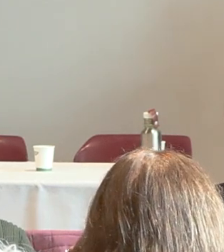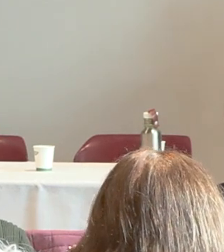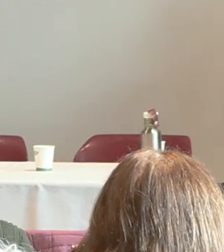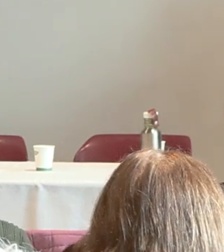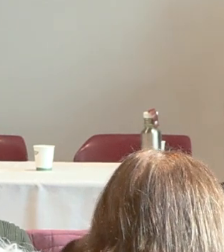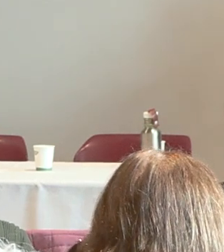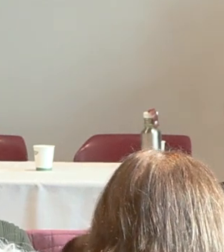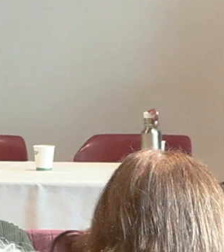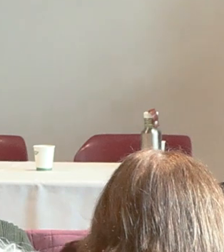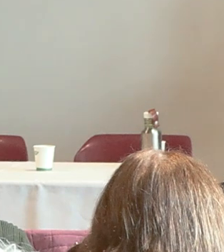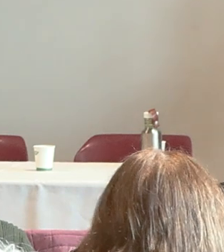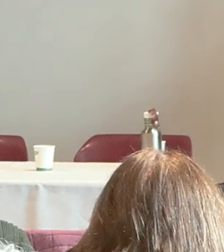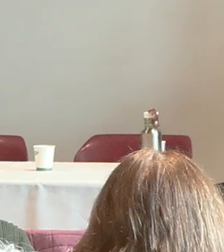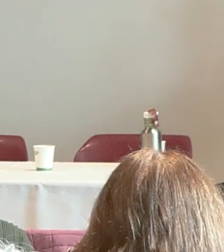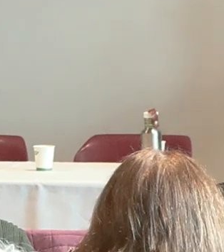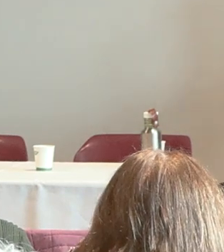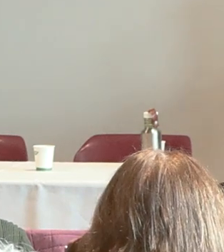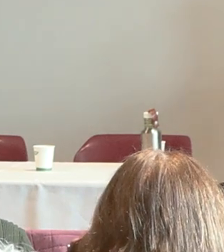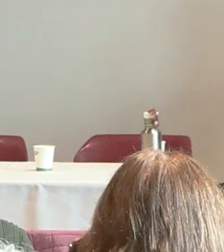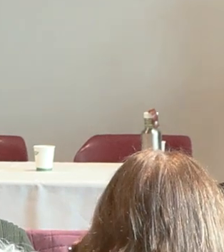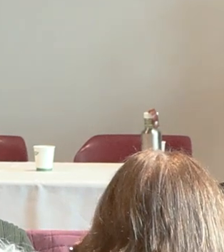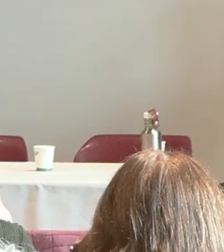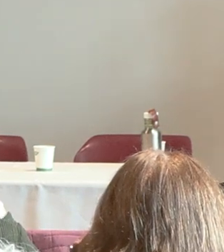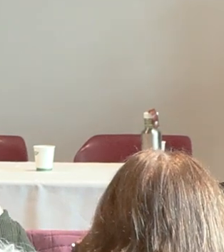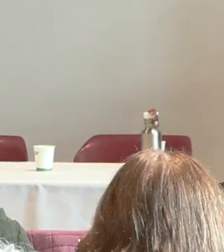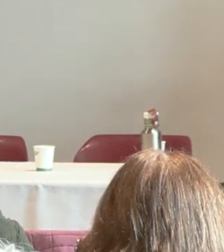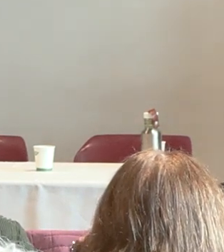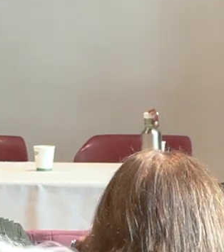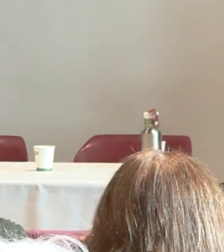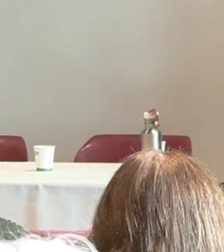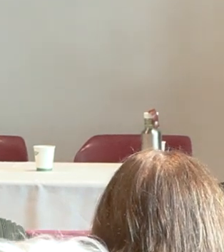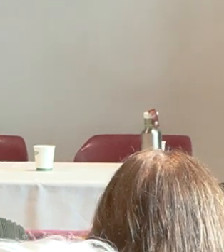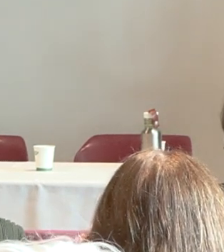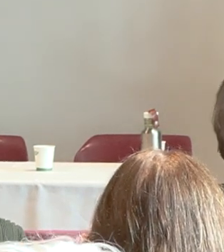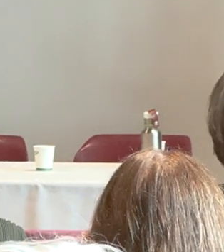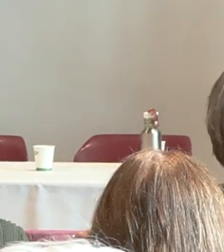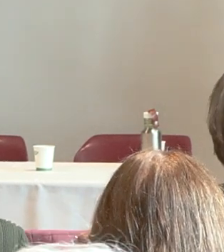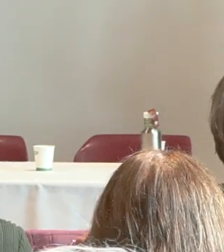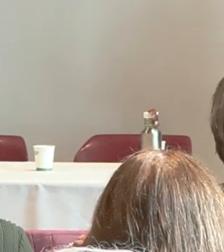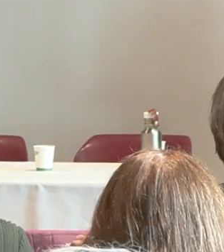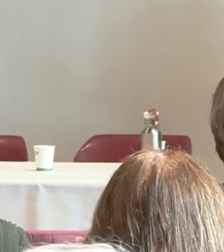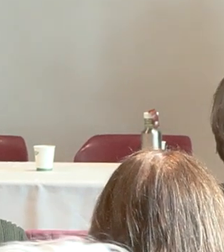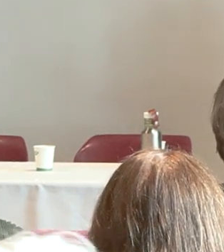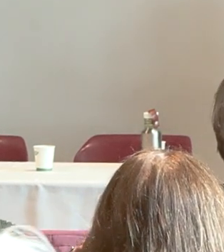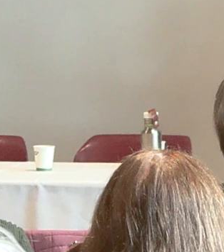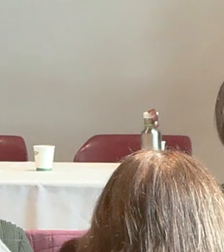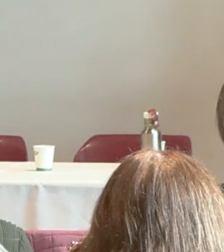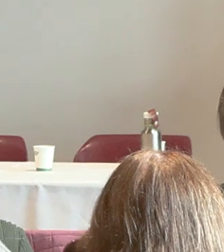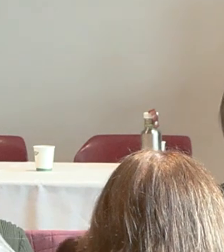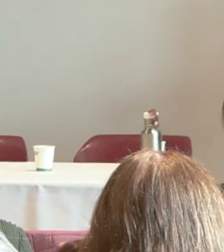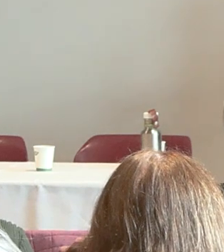citizen. Broadside Books has a few copies of Shanta's most